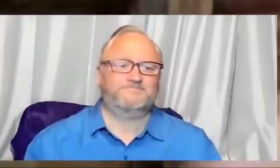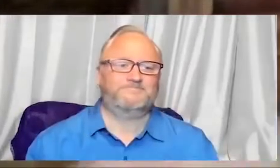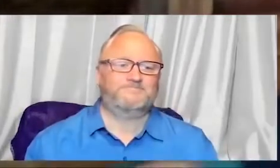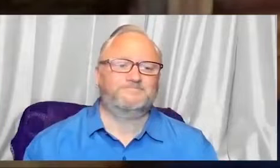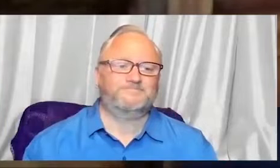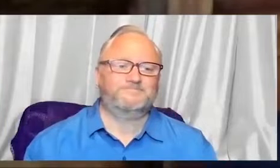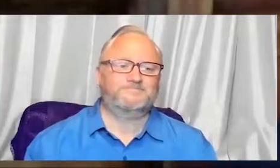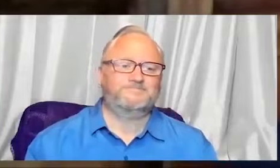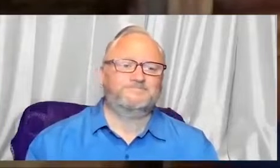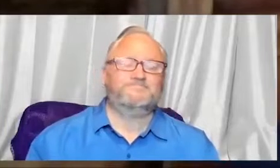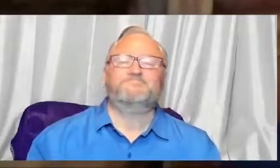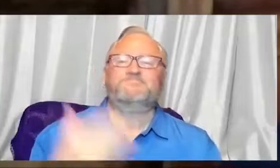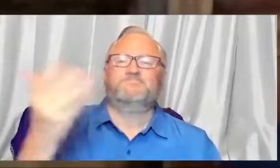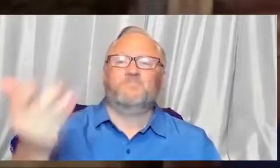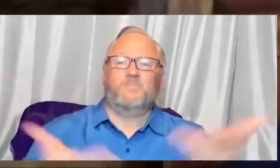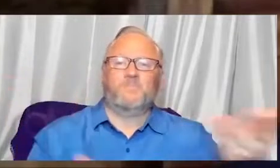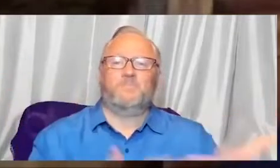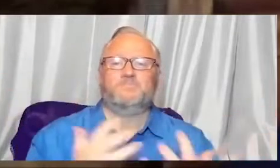So welcome, beloveds.